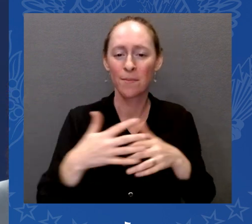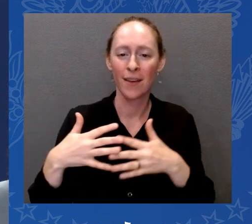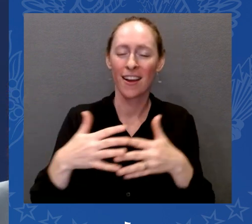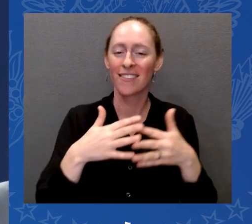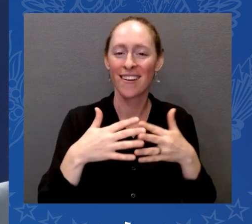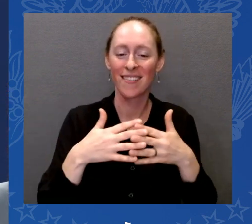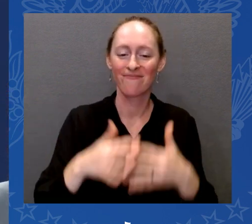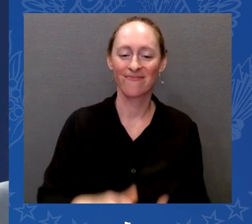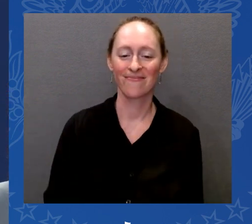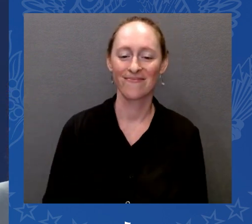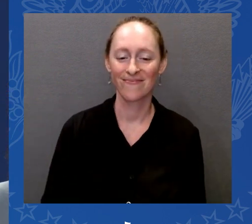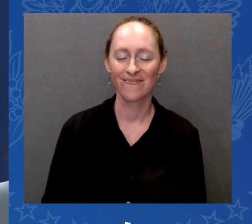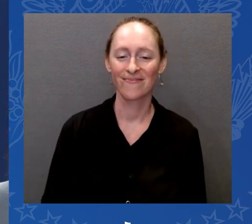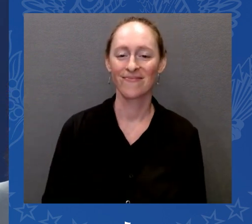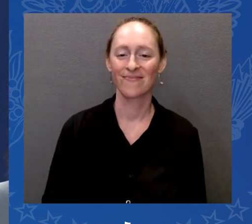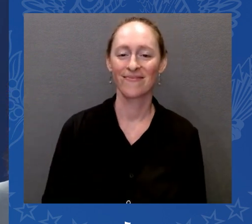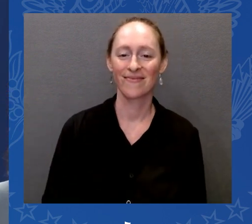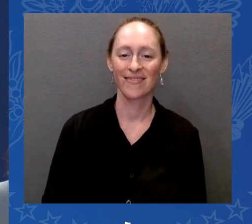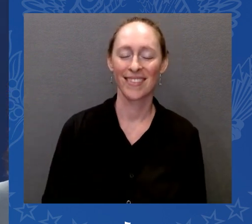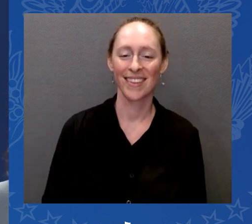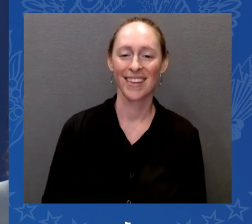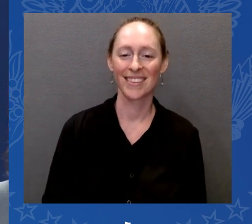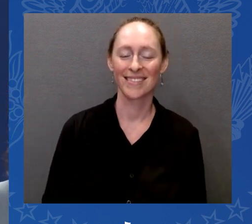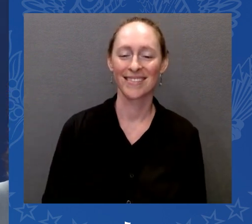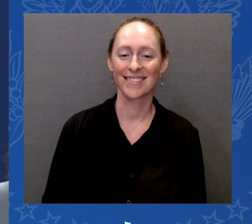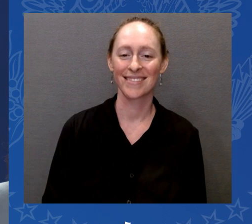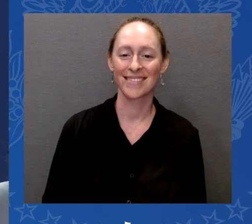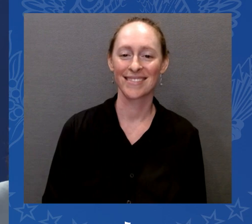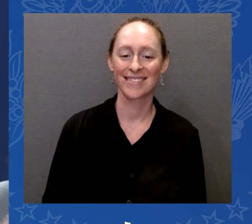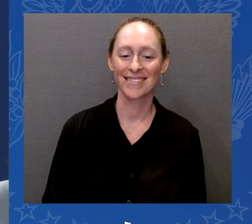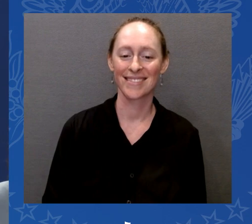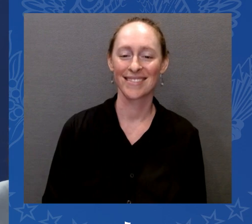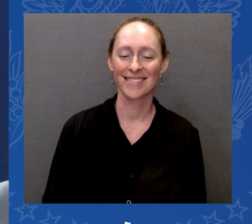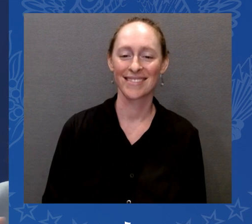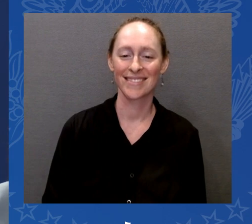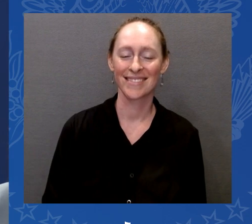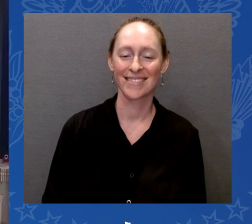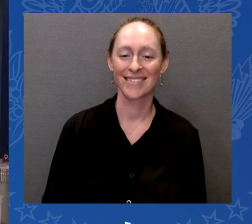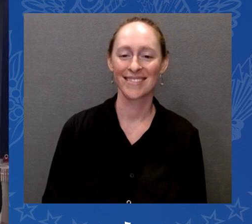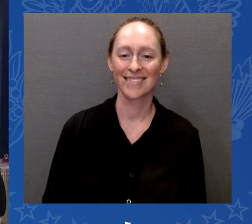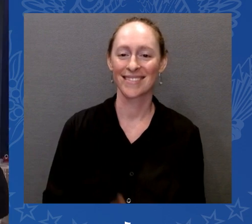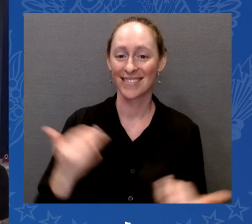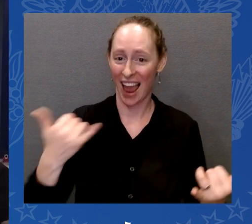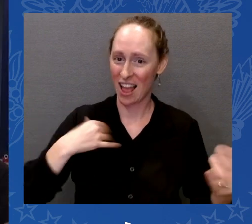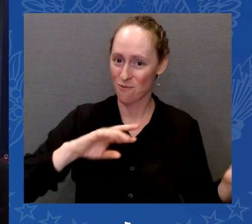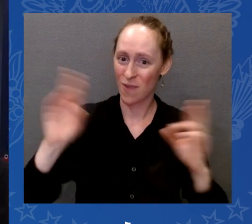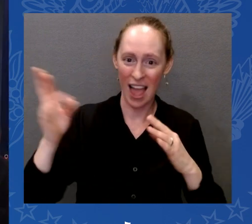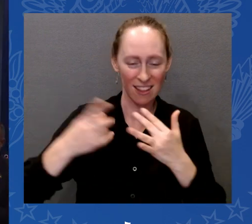and a creek not rising, we're on our way. Thank you all so very much.